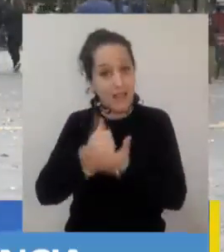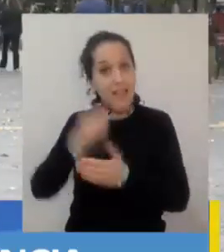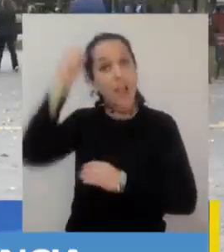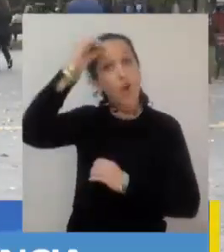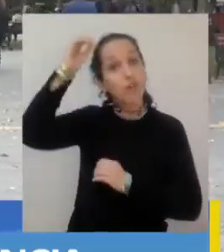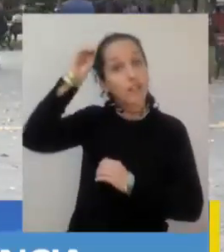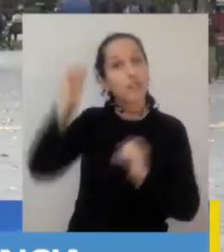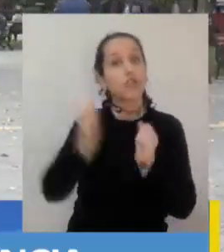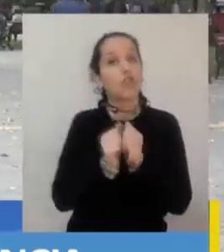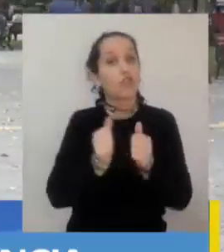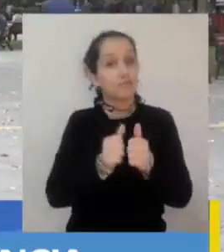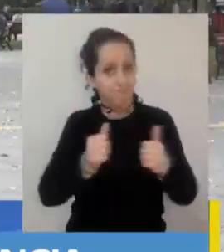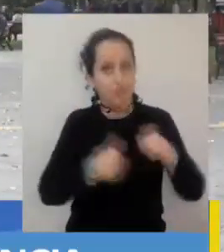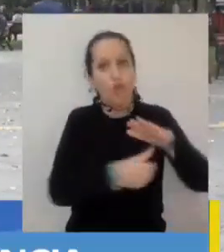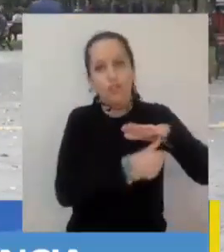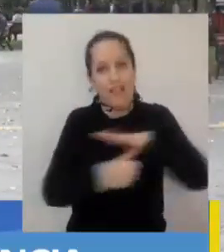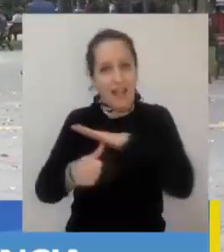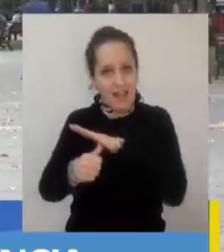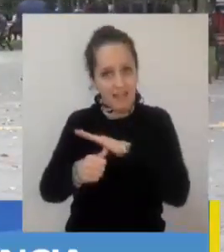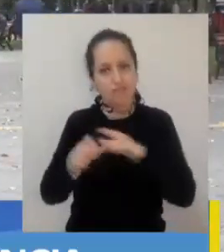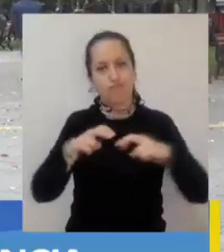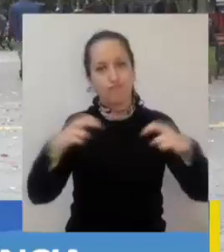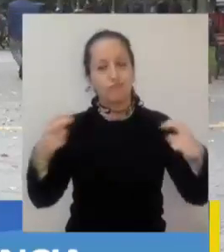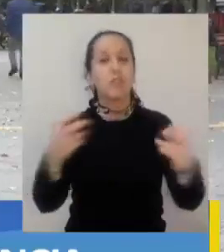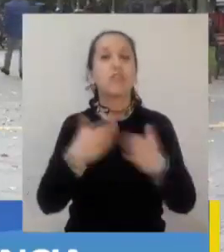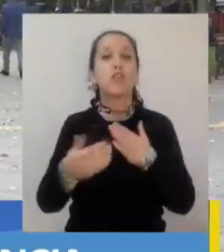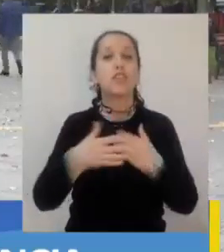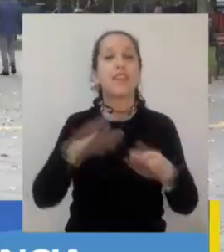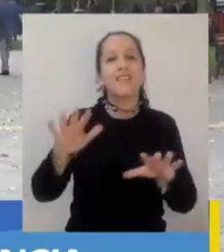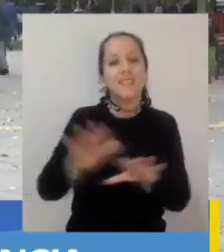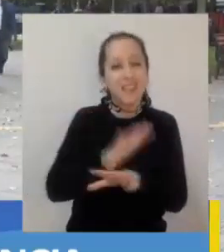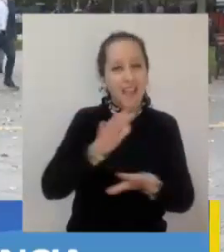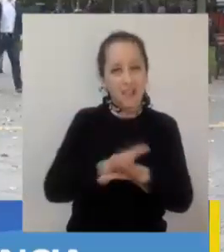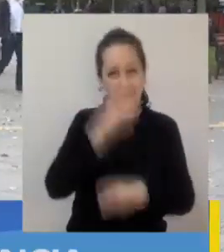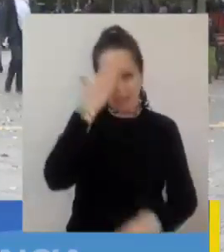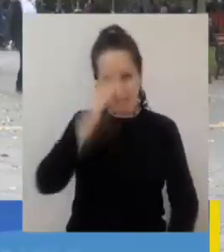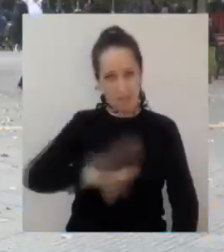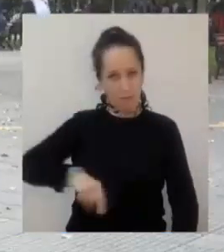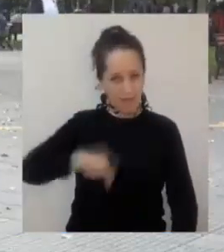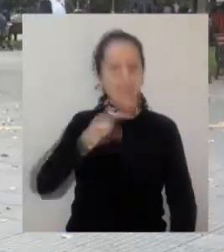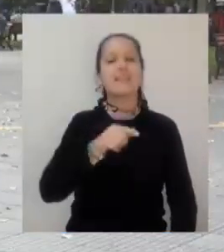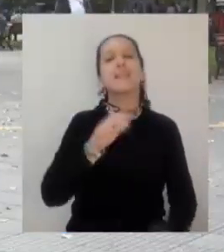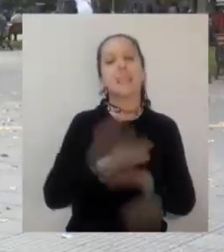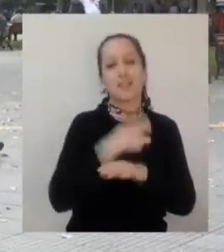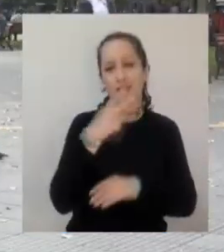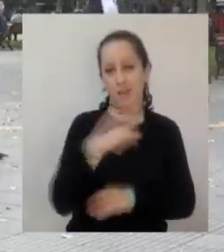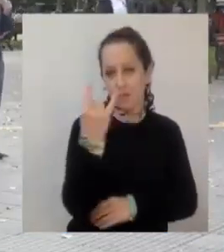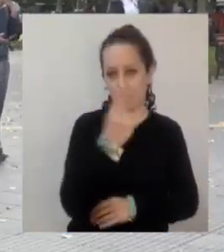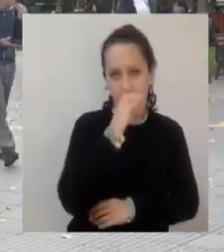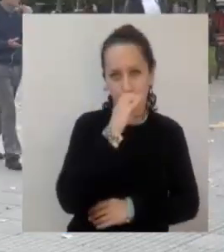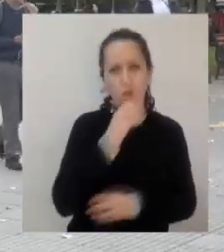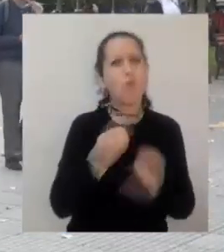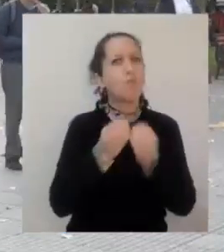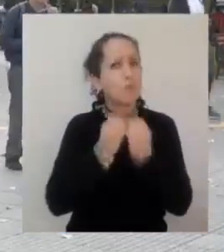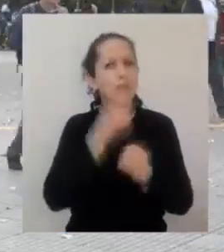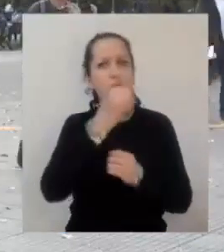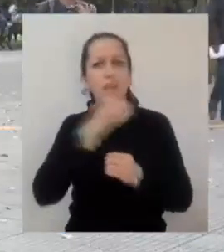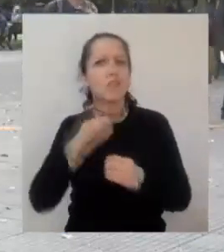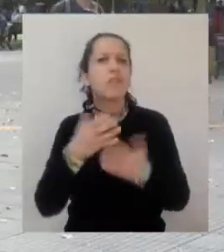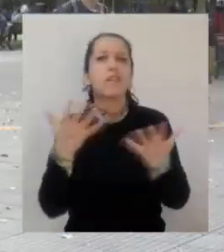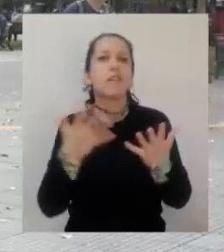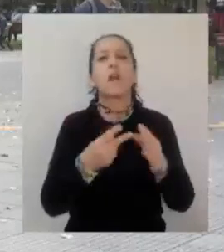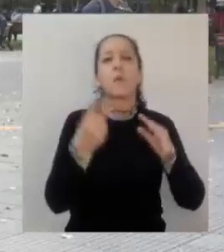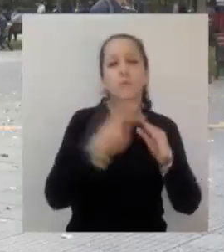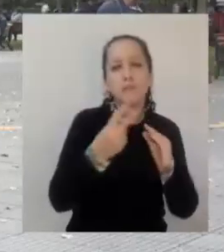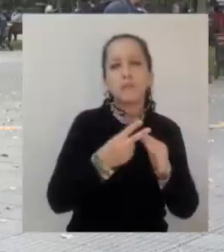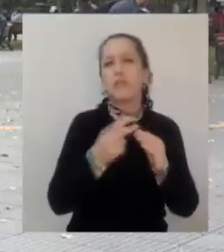and Concepción, in the theater of the University of Concepción, in front of hundreds of directors and social directors,